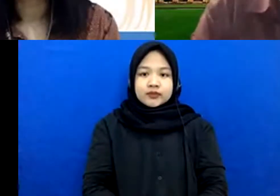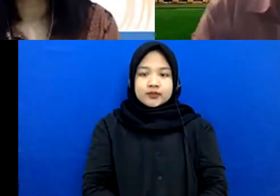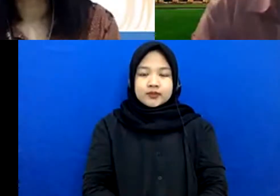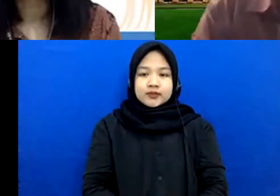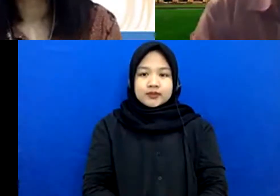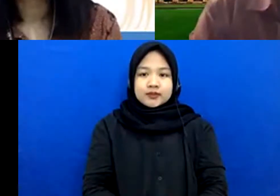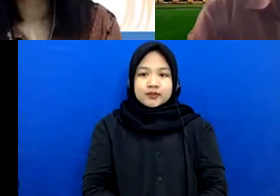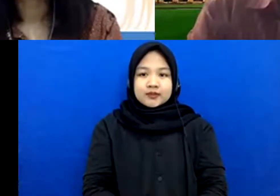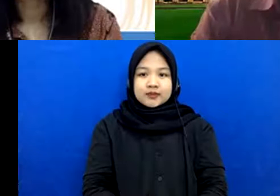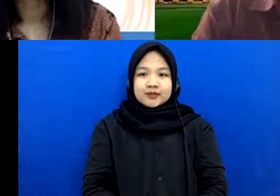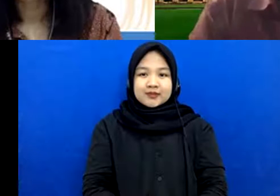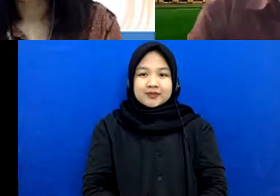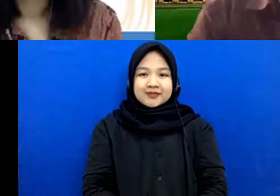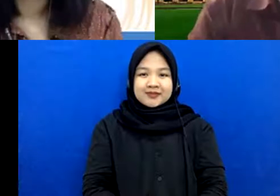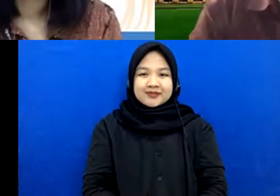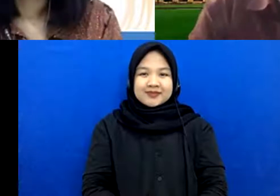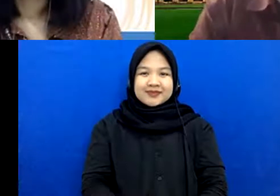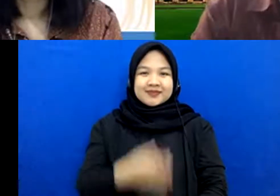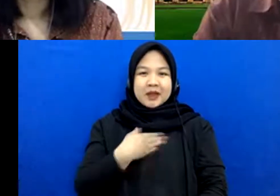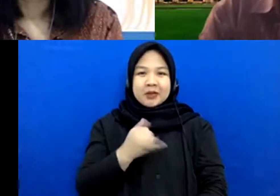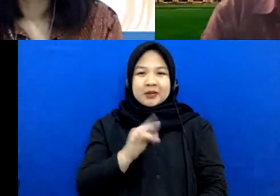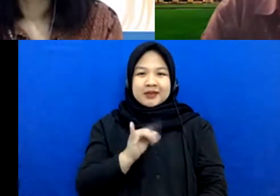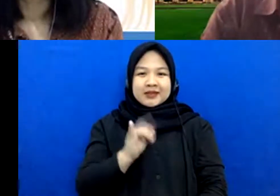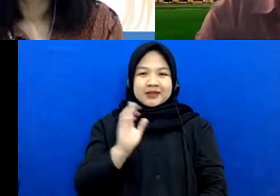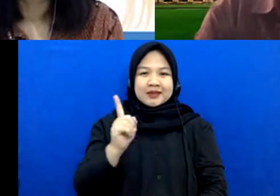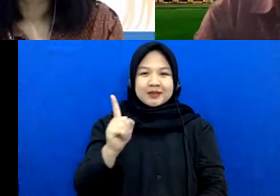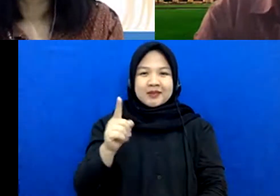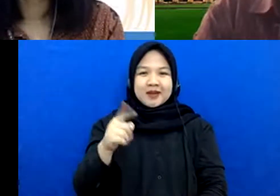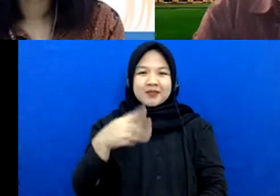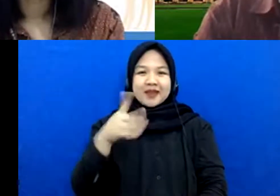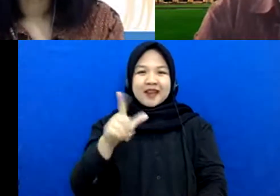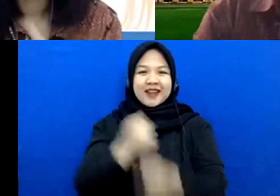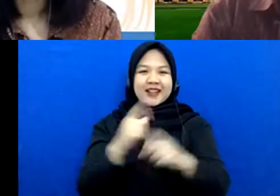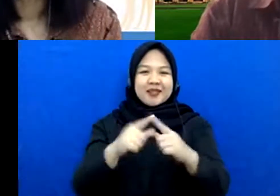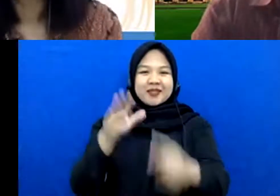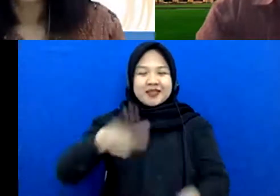I'm just jealous that Elga has such wonderful students.